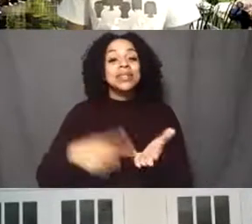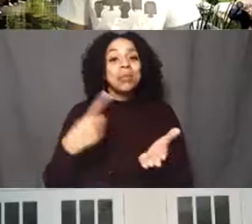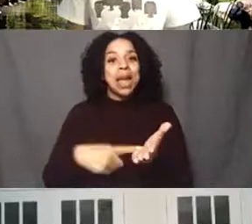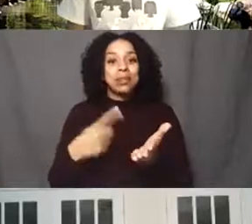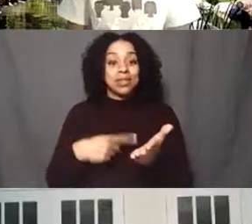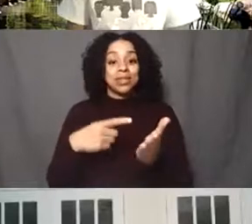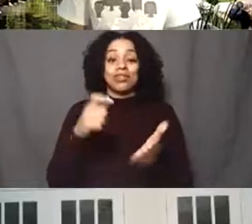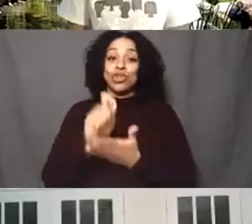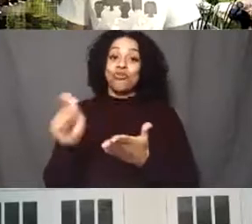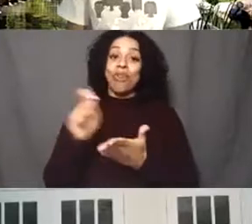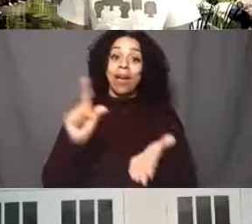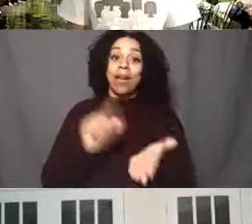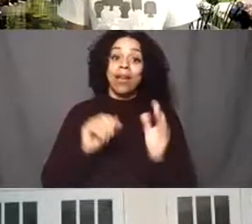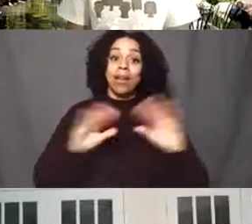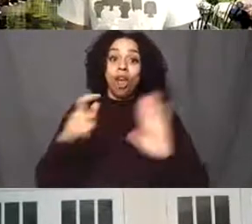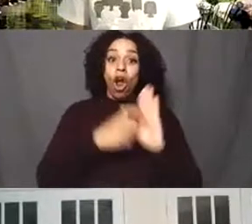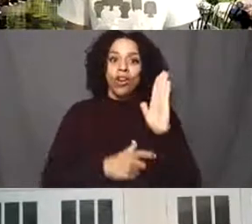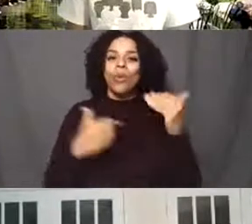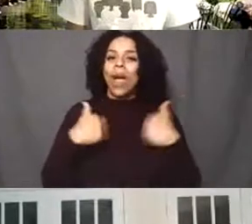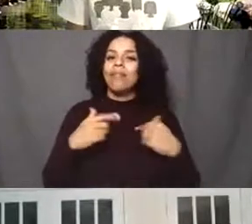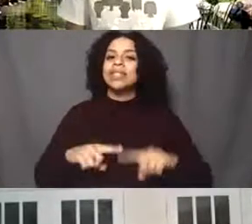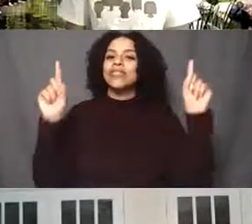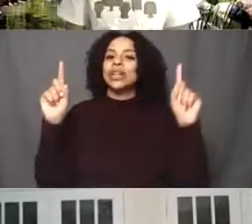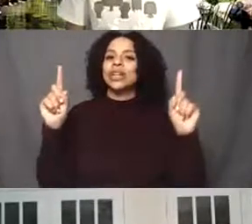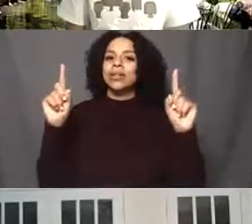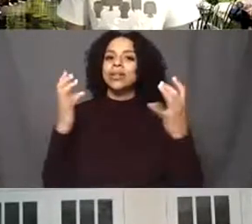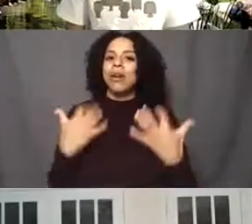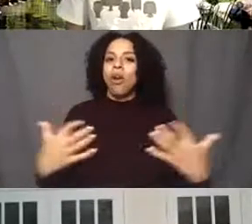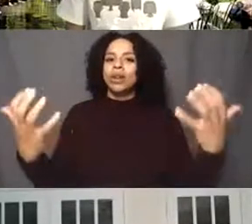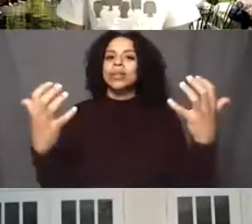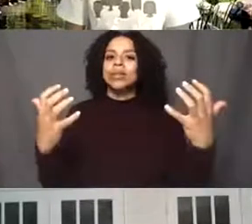I don't often write to,